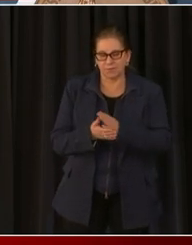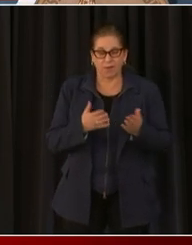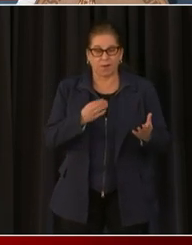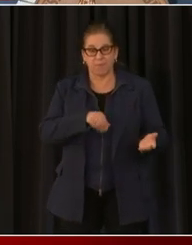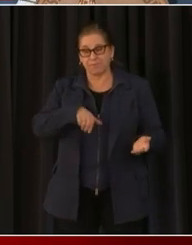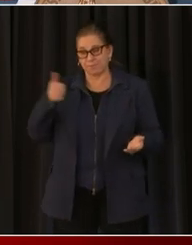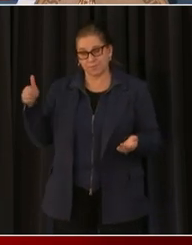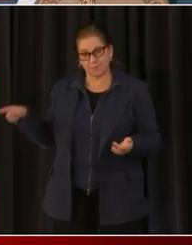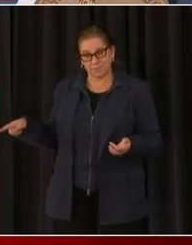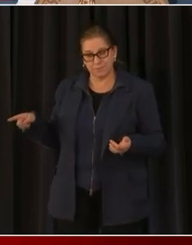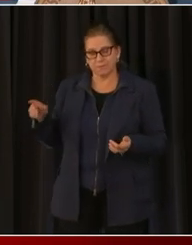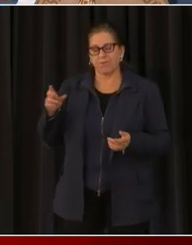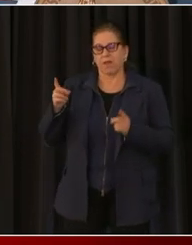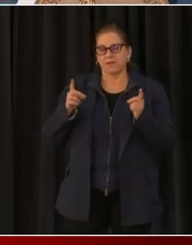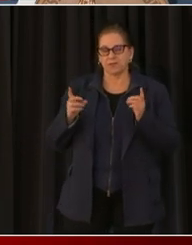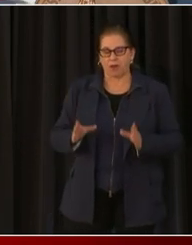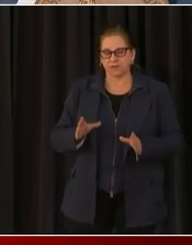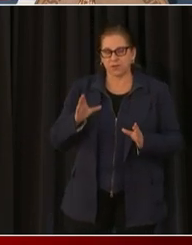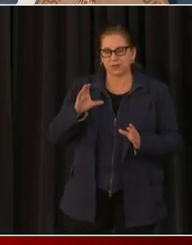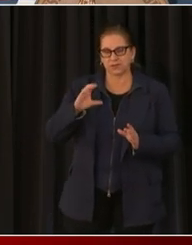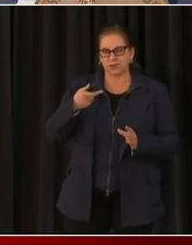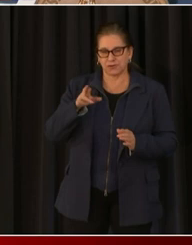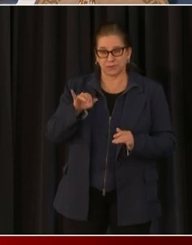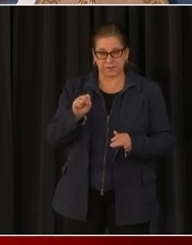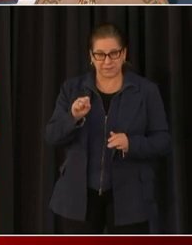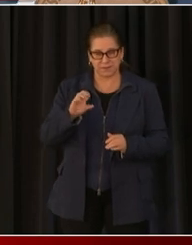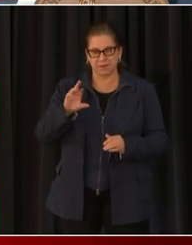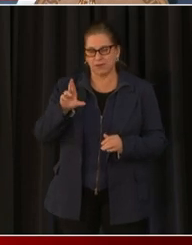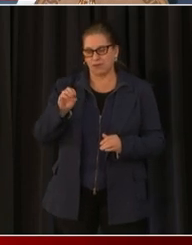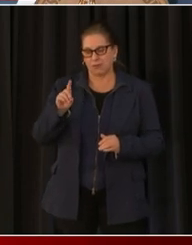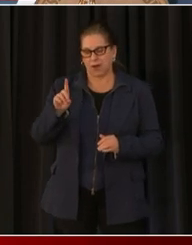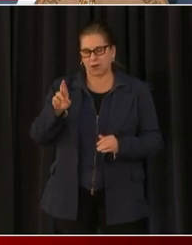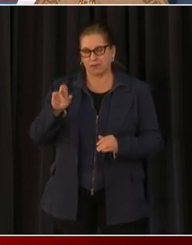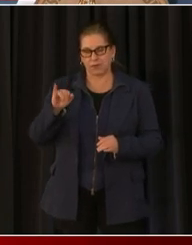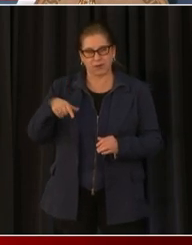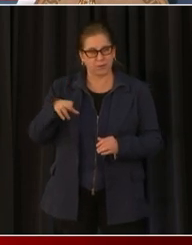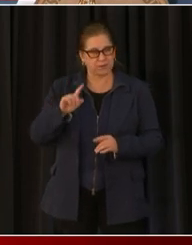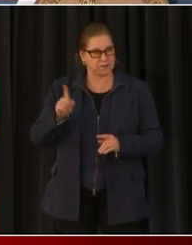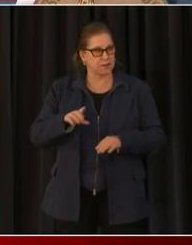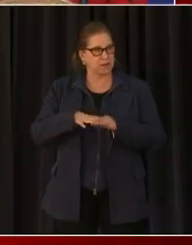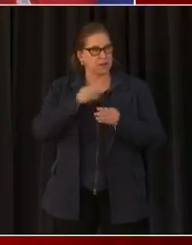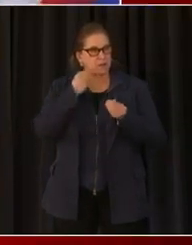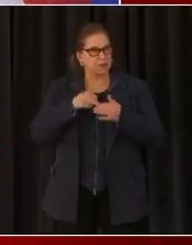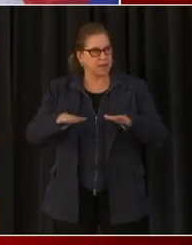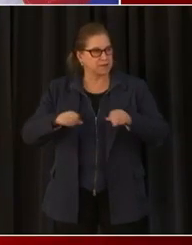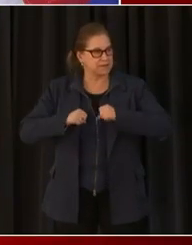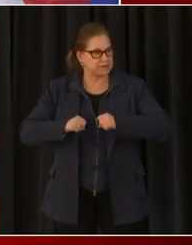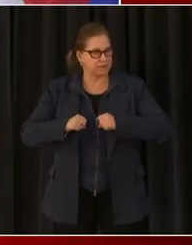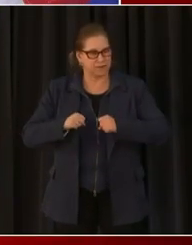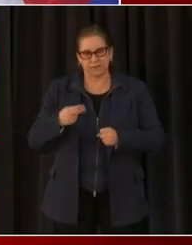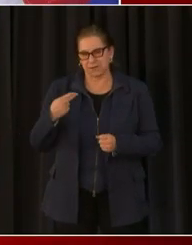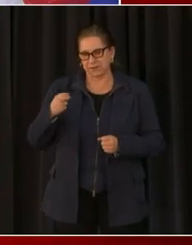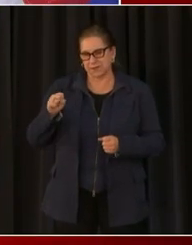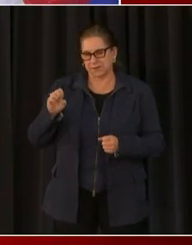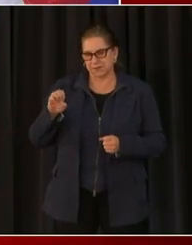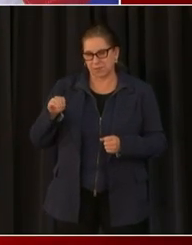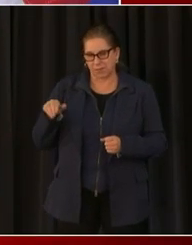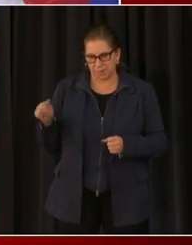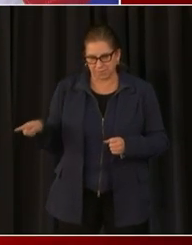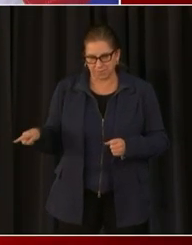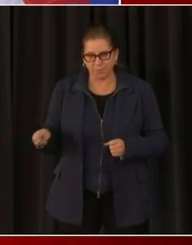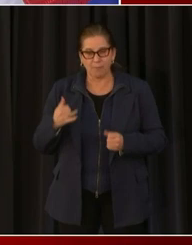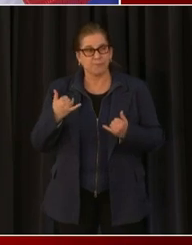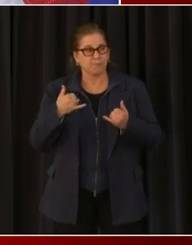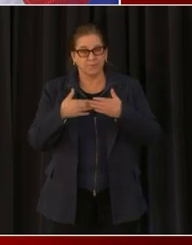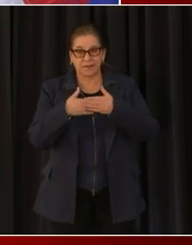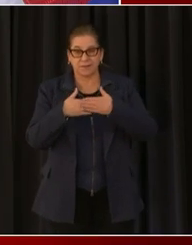district's response and the weather we're experiencing in the district. Let me put up a